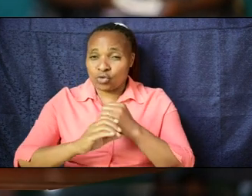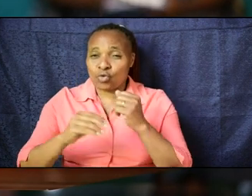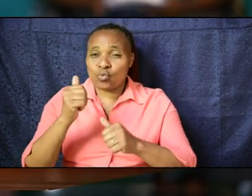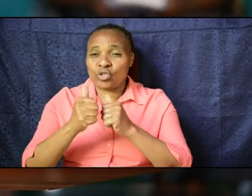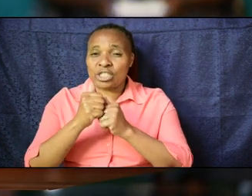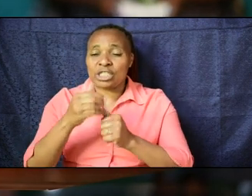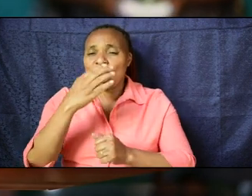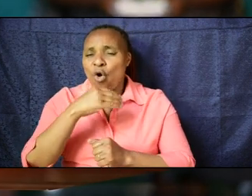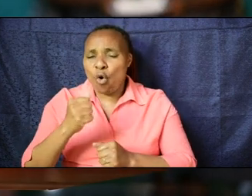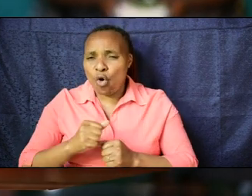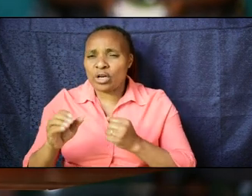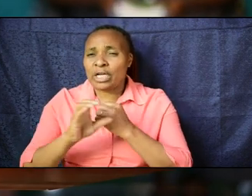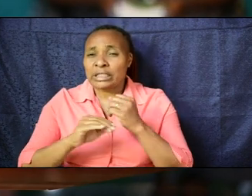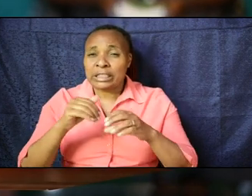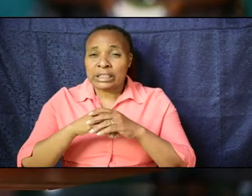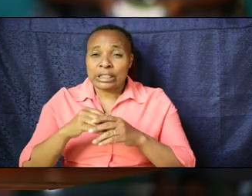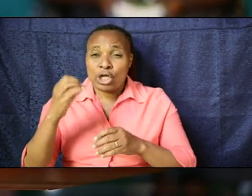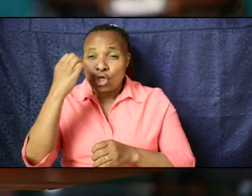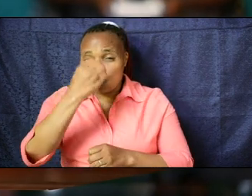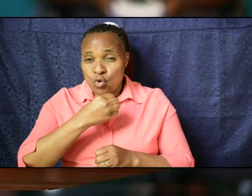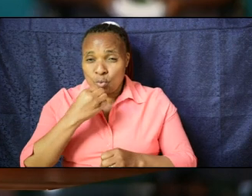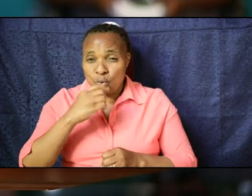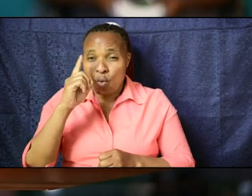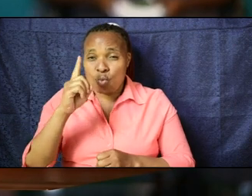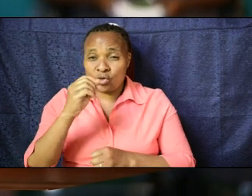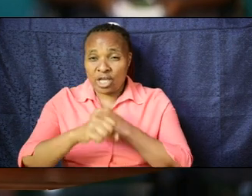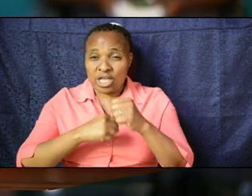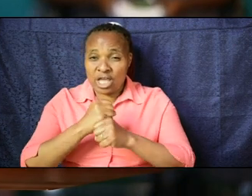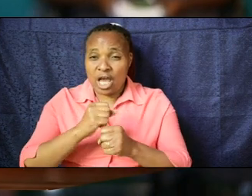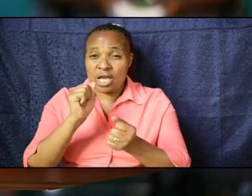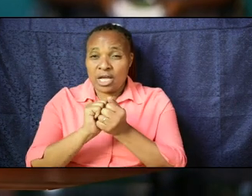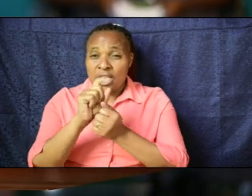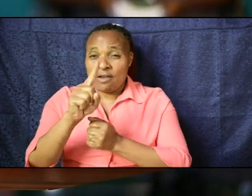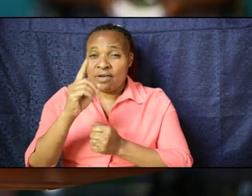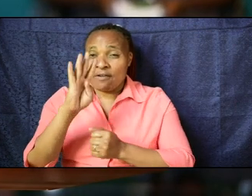countries in Europe, dating back to the year 1143.